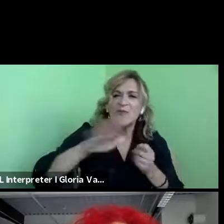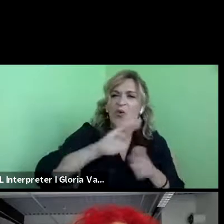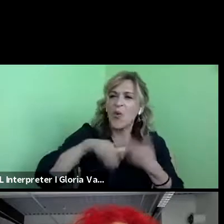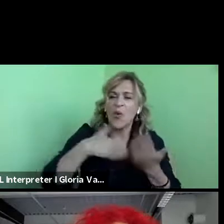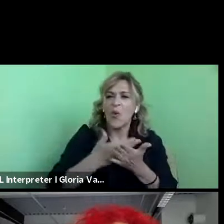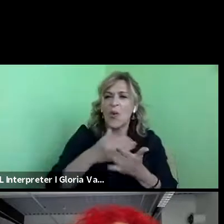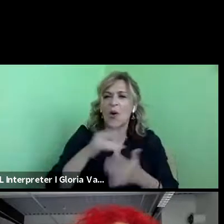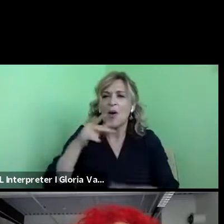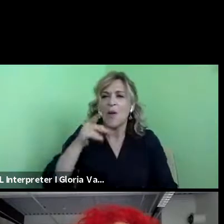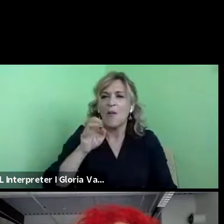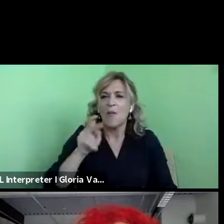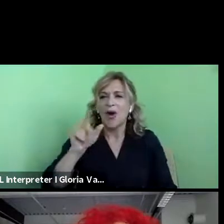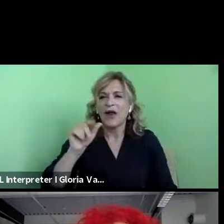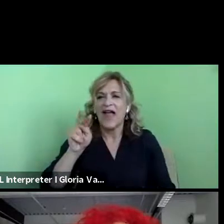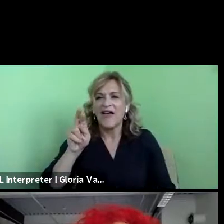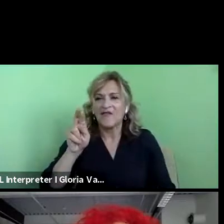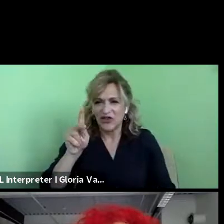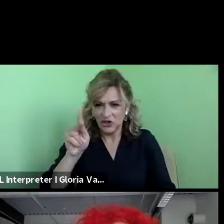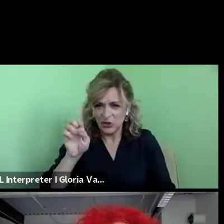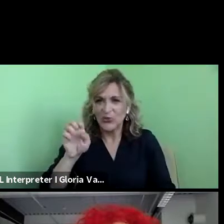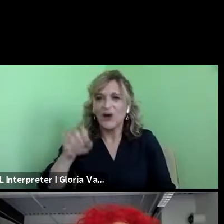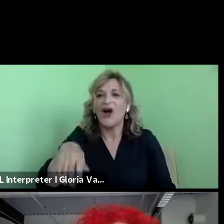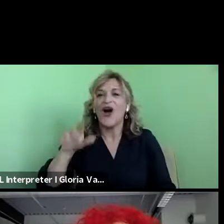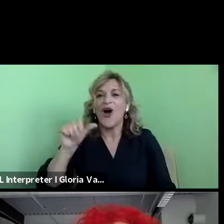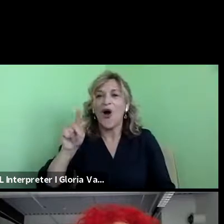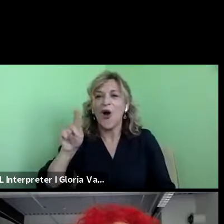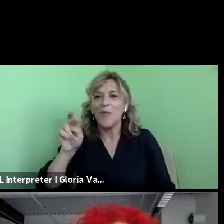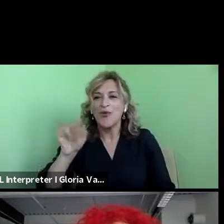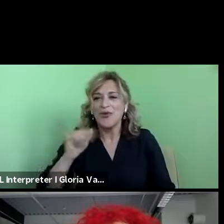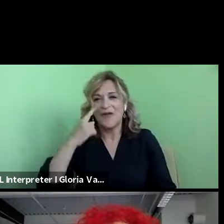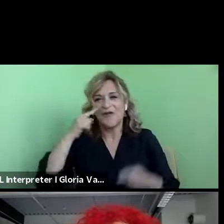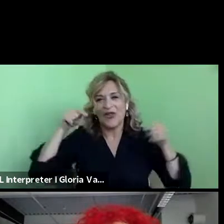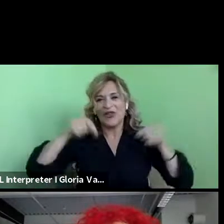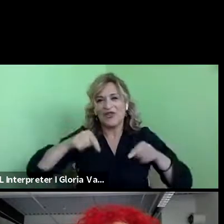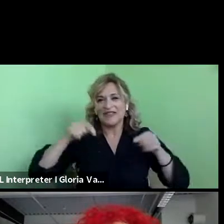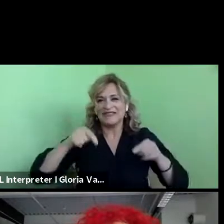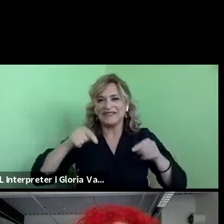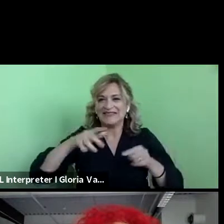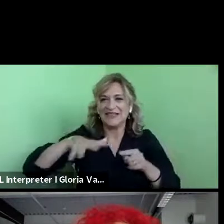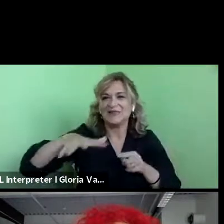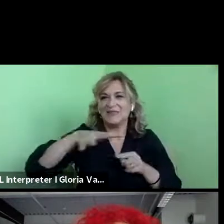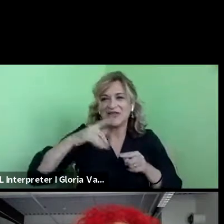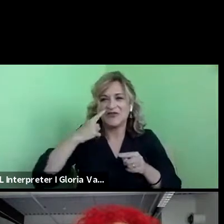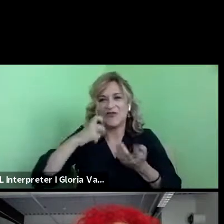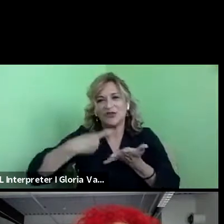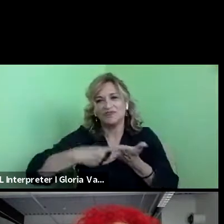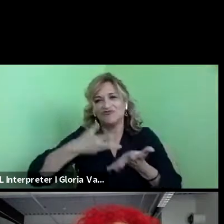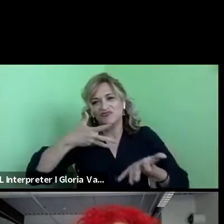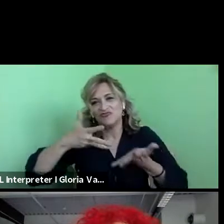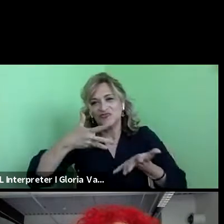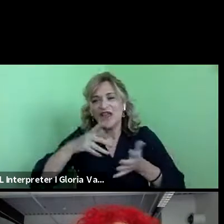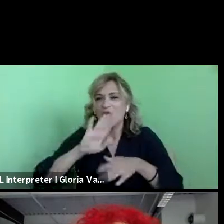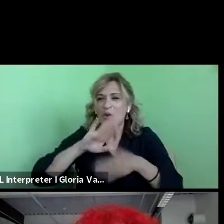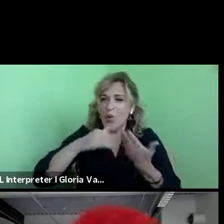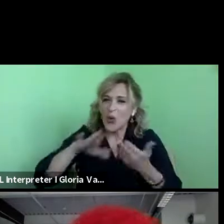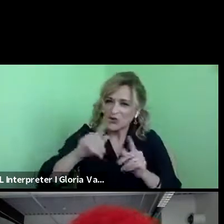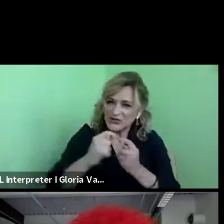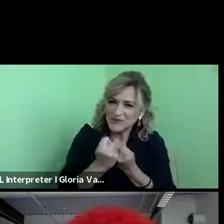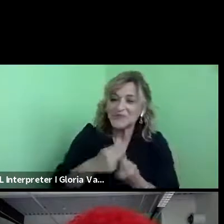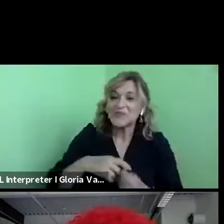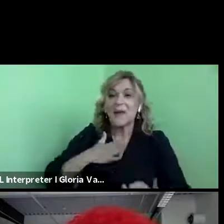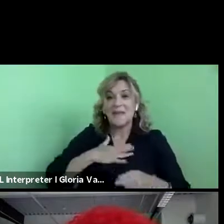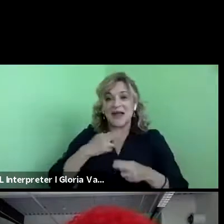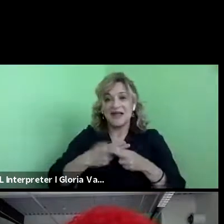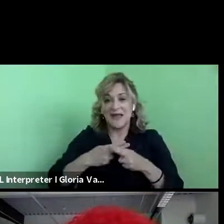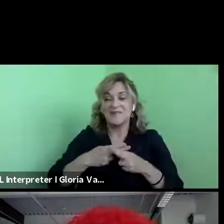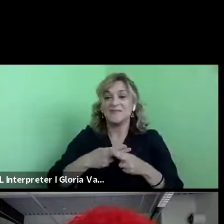for giving us this space for this conversation, as well as a big shout out to the team over at the Met. My name is Ayesha Williams. My